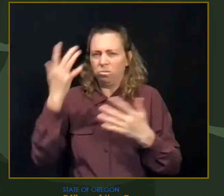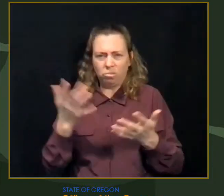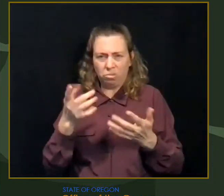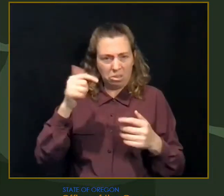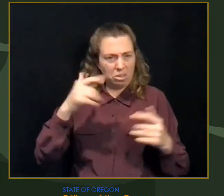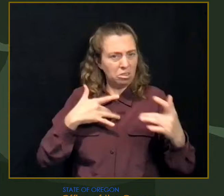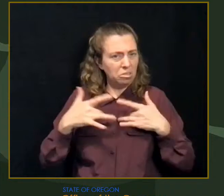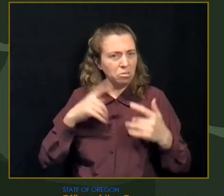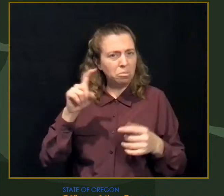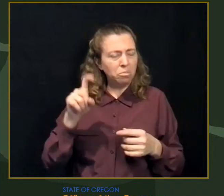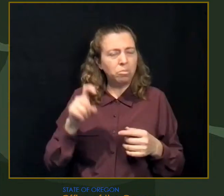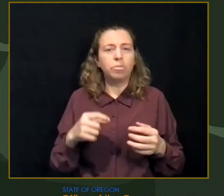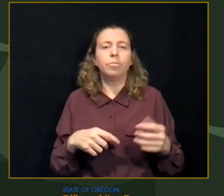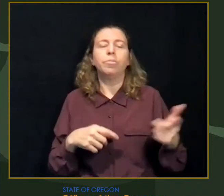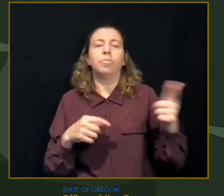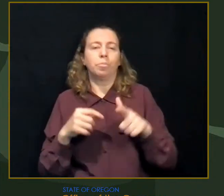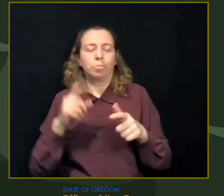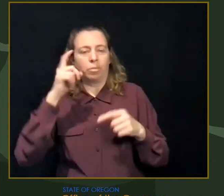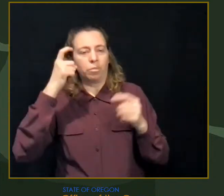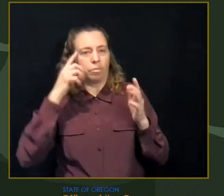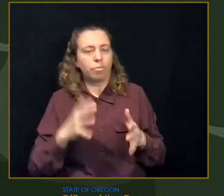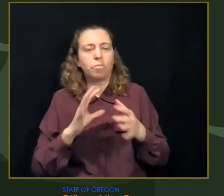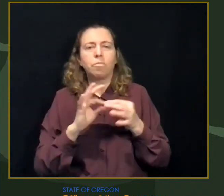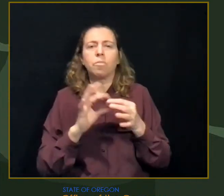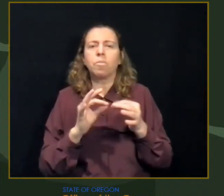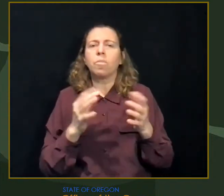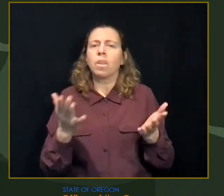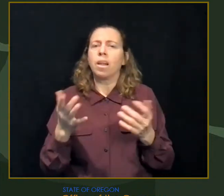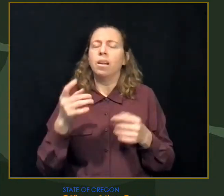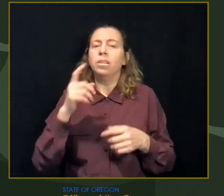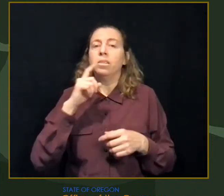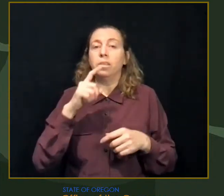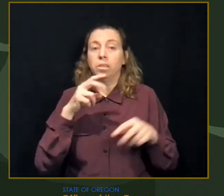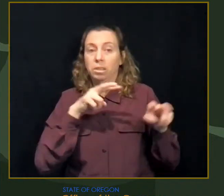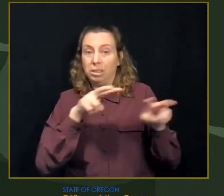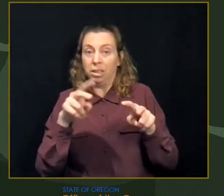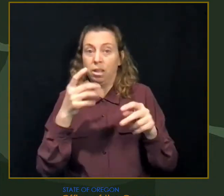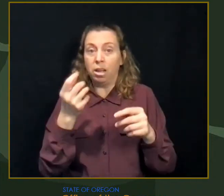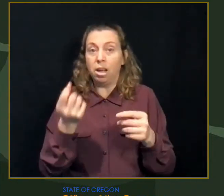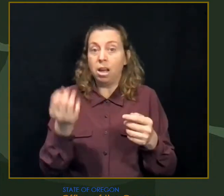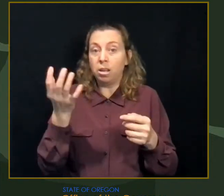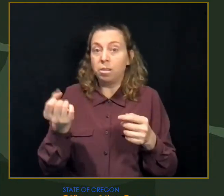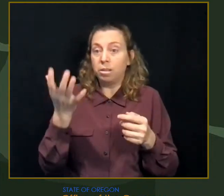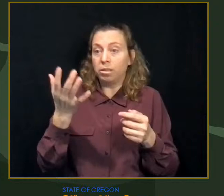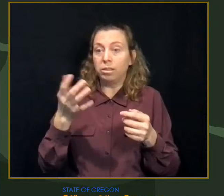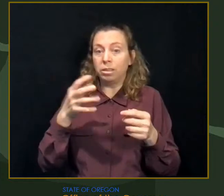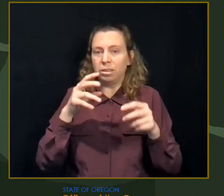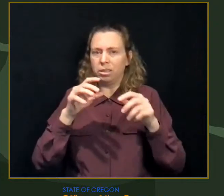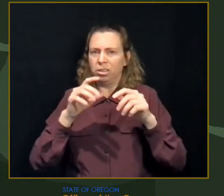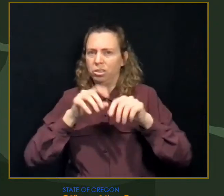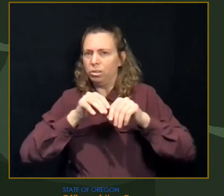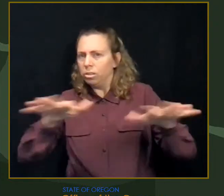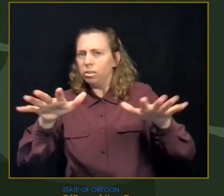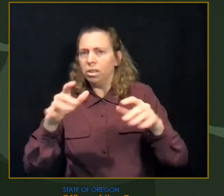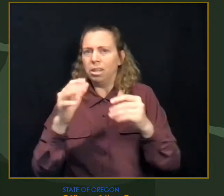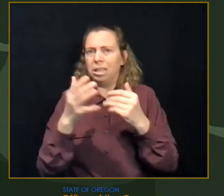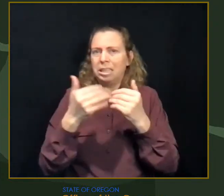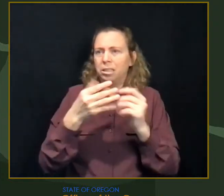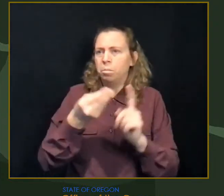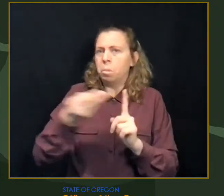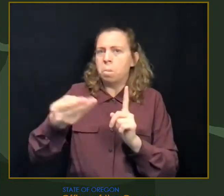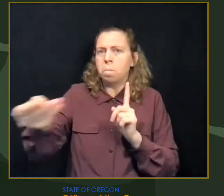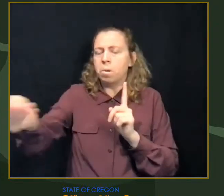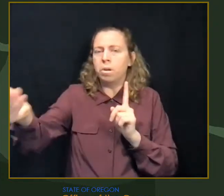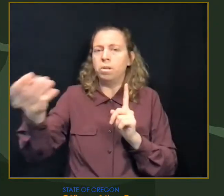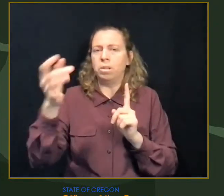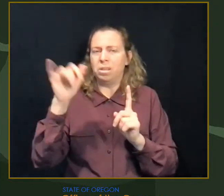the transmissibility of the virus. I'll let Dr. Seidlinger speak to the severity of the variants.